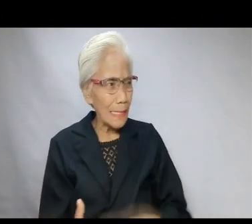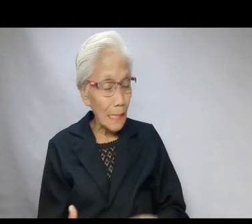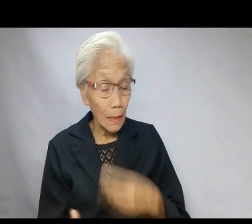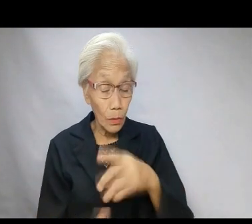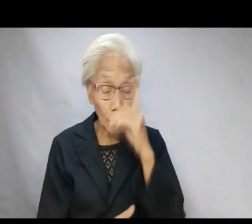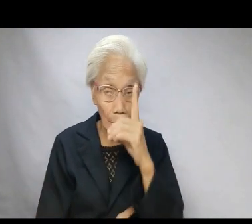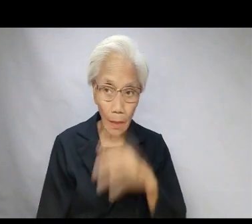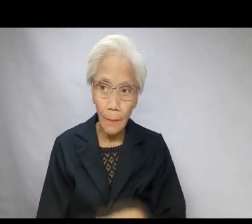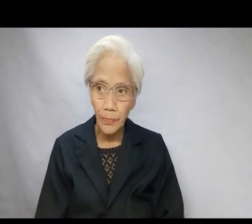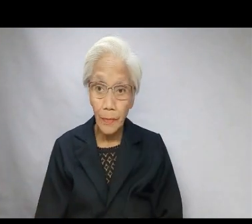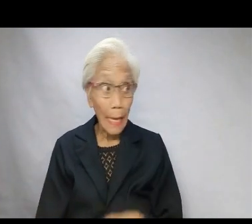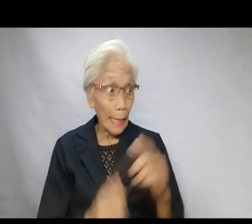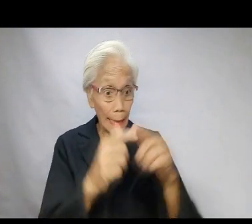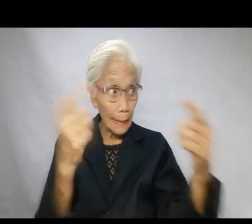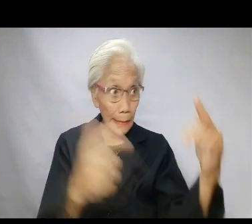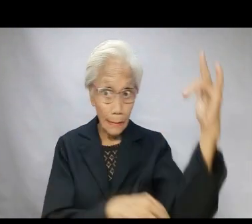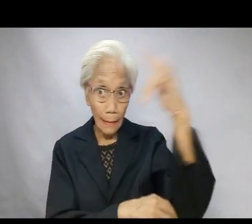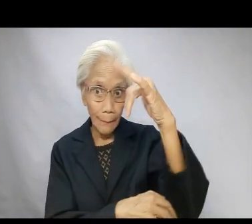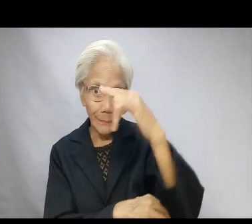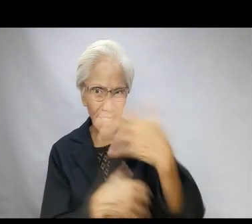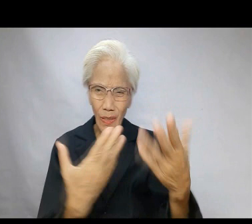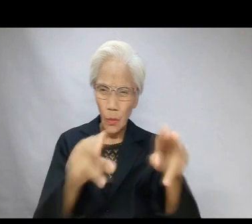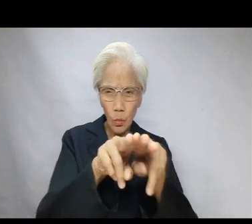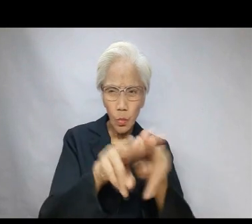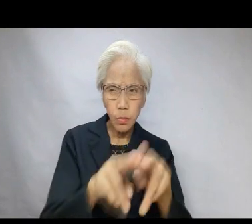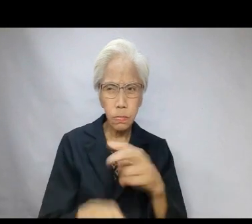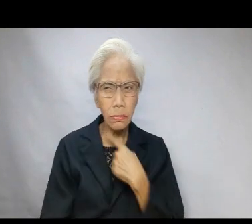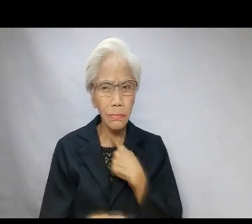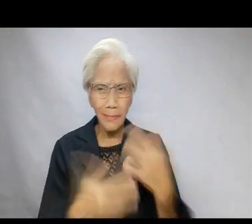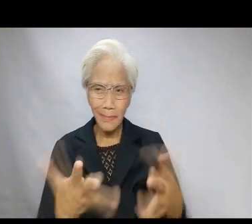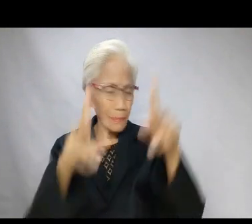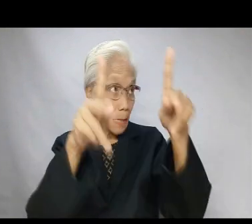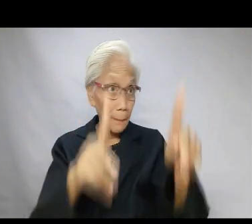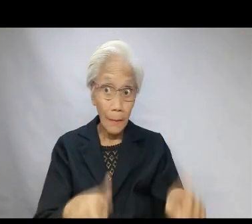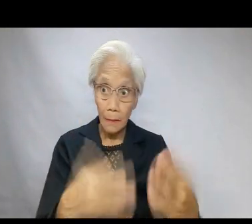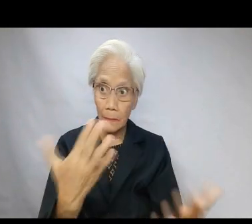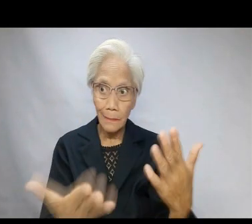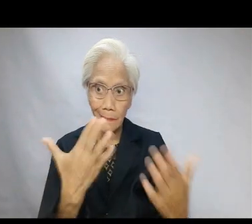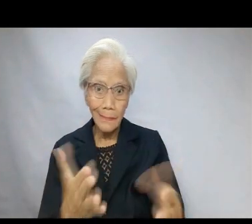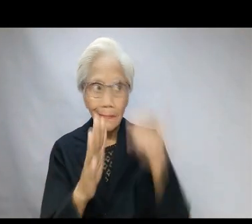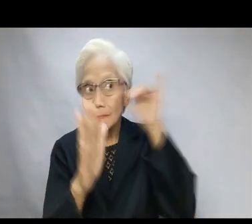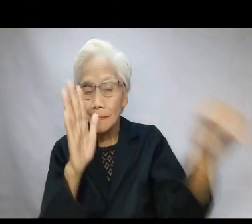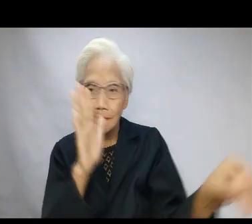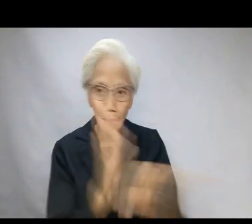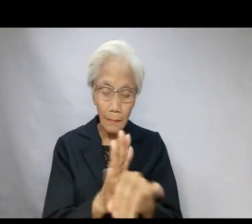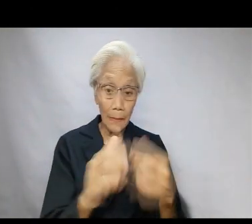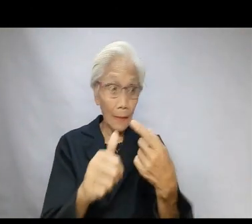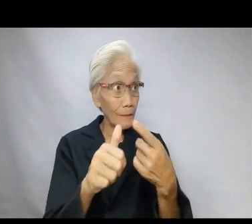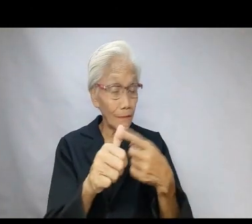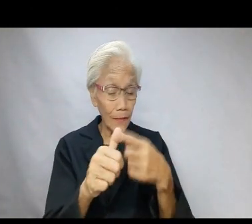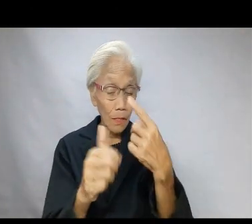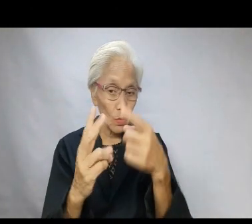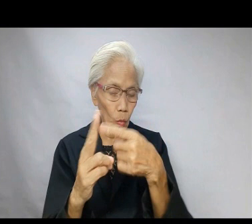drink. On a larger plane, this normal thirst in human beings may come from what Maslow identifies as the first